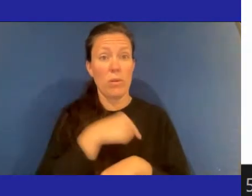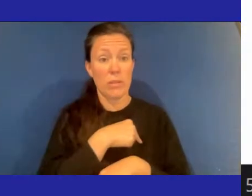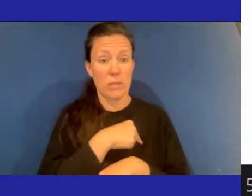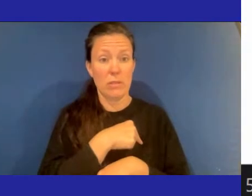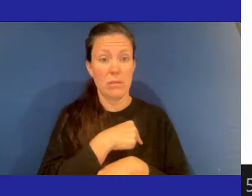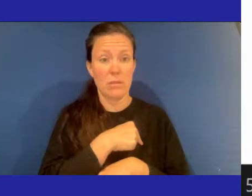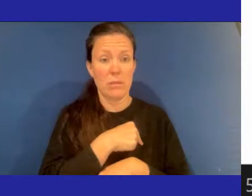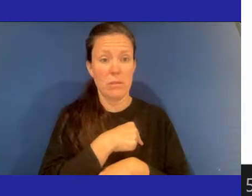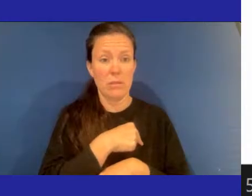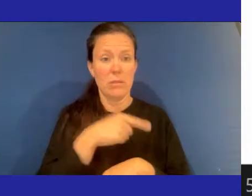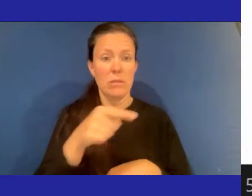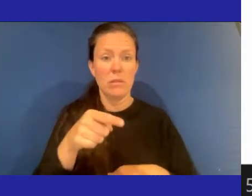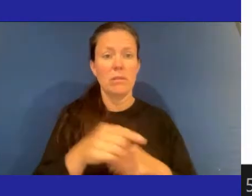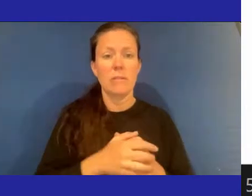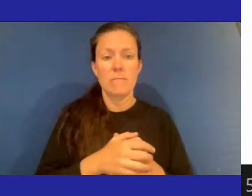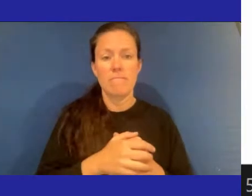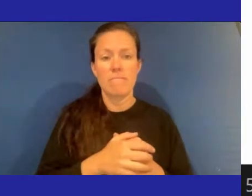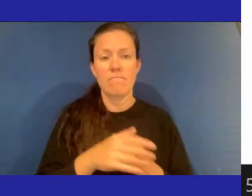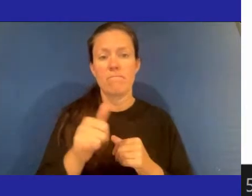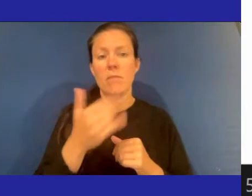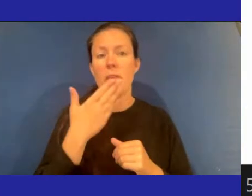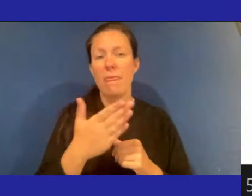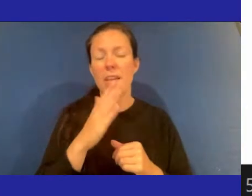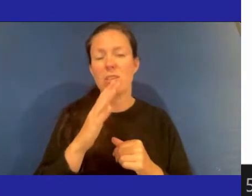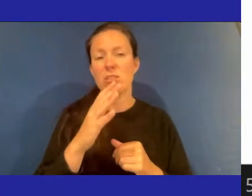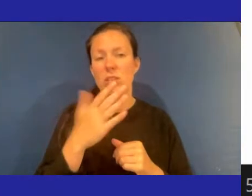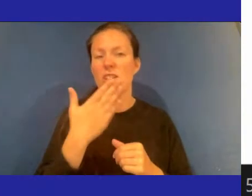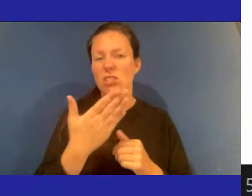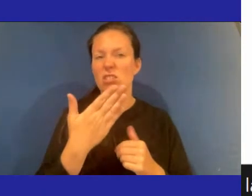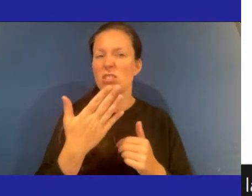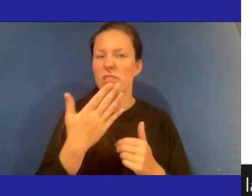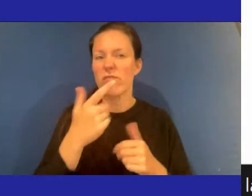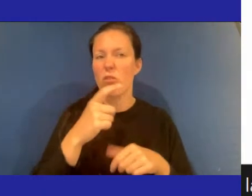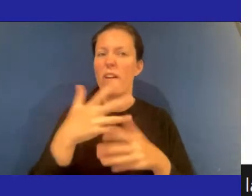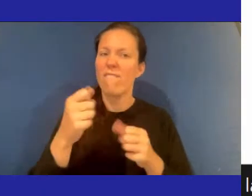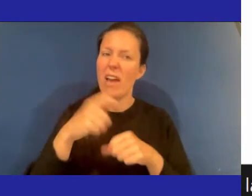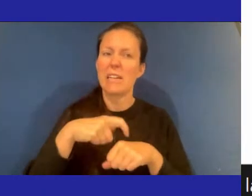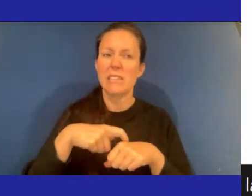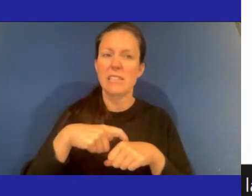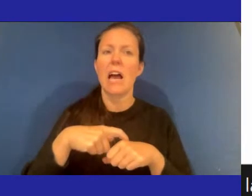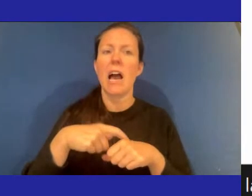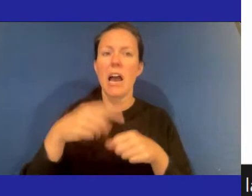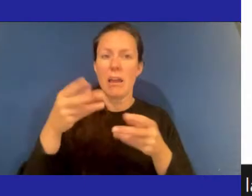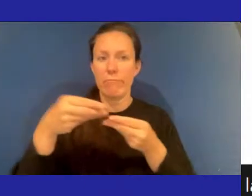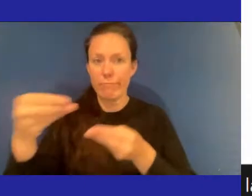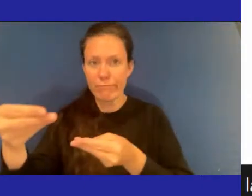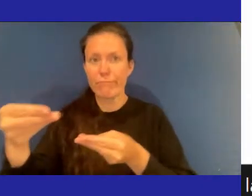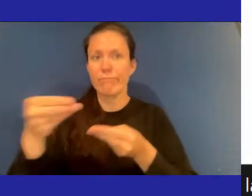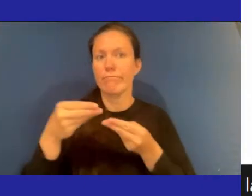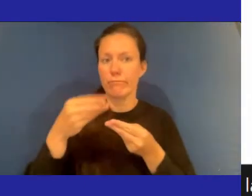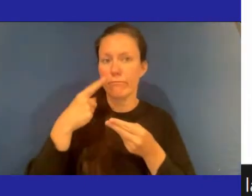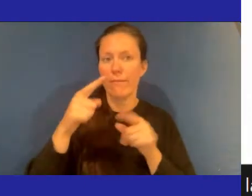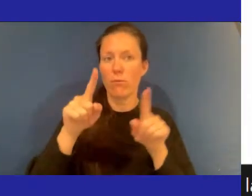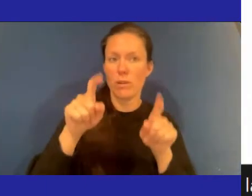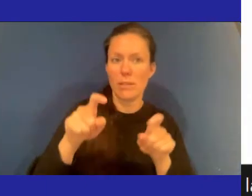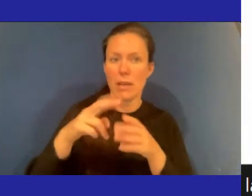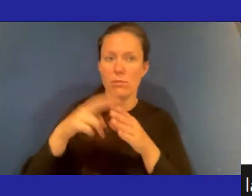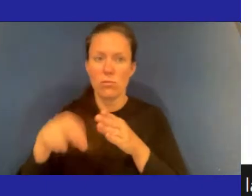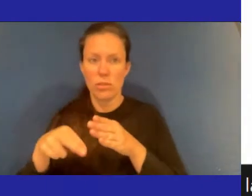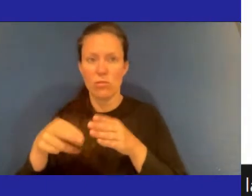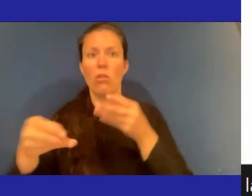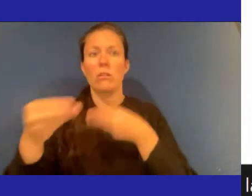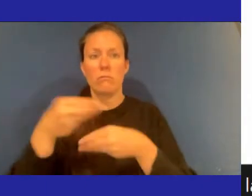timely specimens, which is good for turnaround time and avoid degradation of the specimen's integrity. And last but not